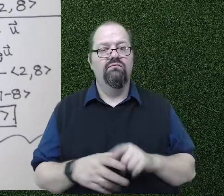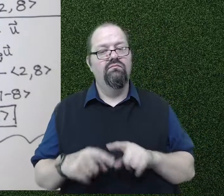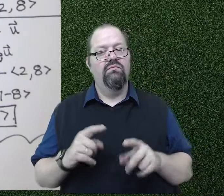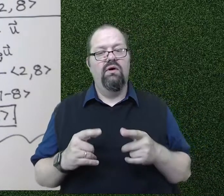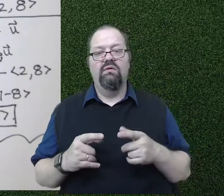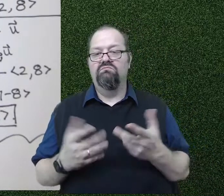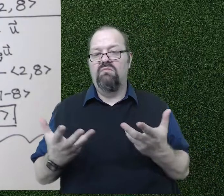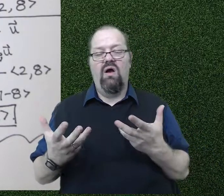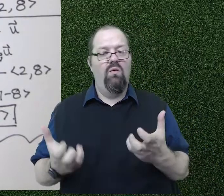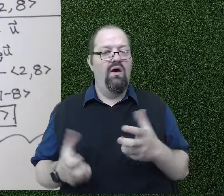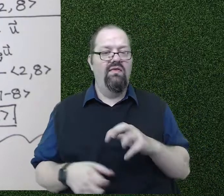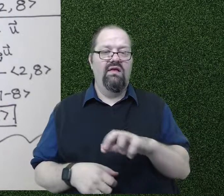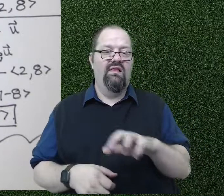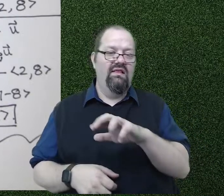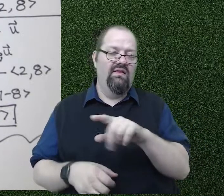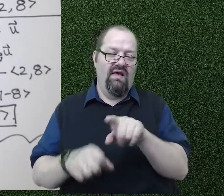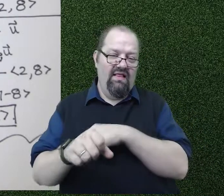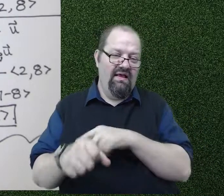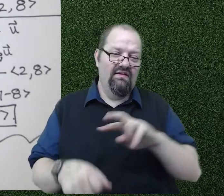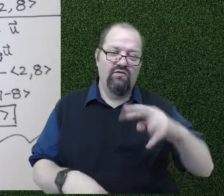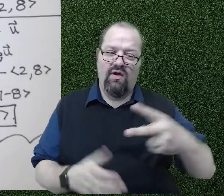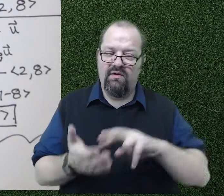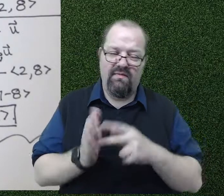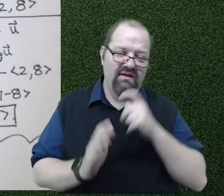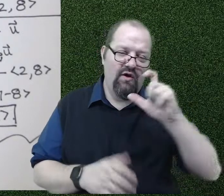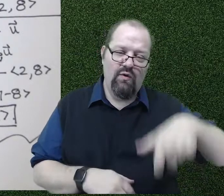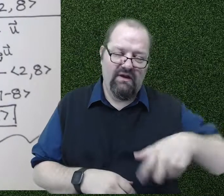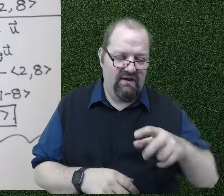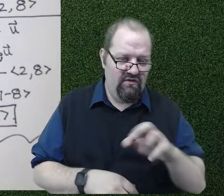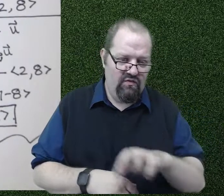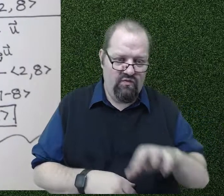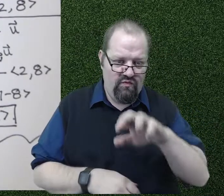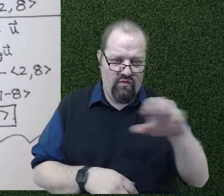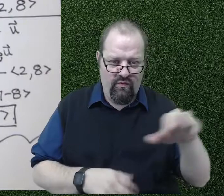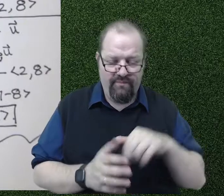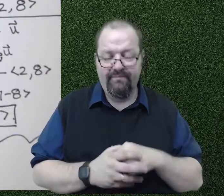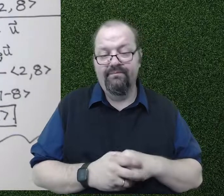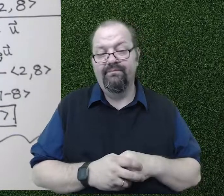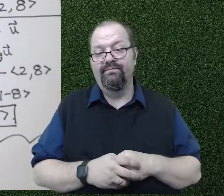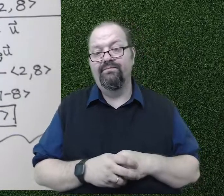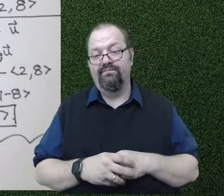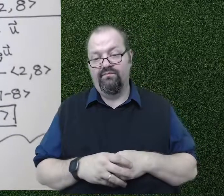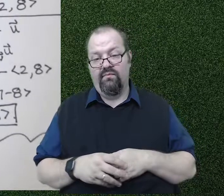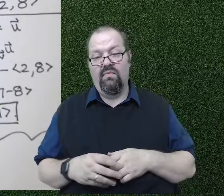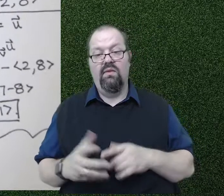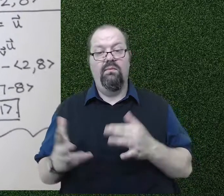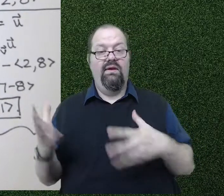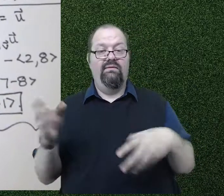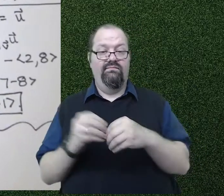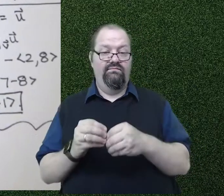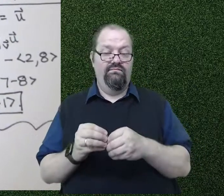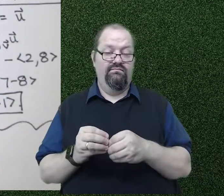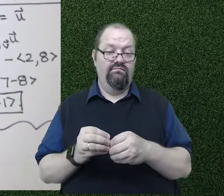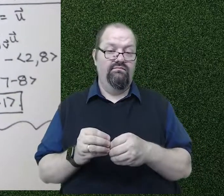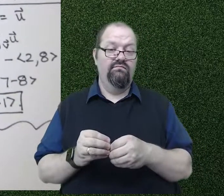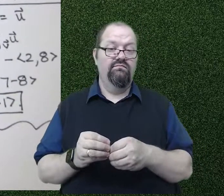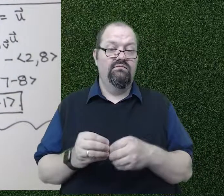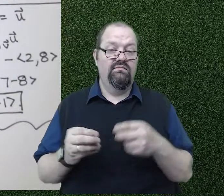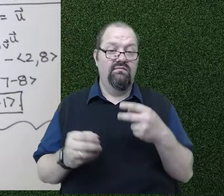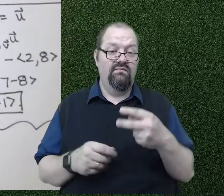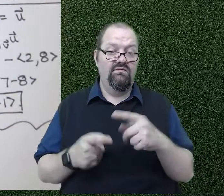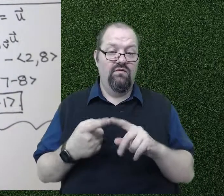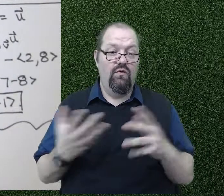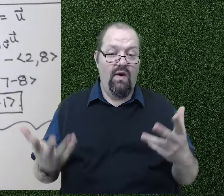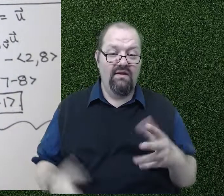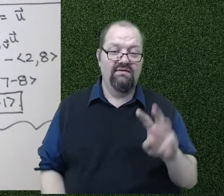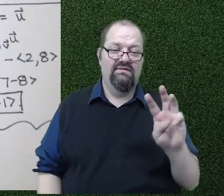root. So now I've got 4 plus 1 plus 1. So the length of V squared, or the magnitude of V squared, is